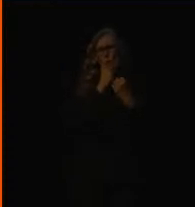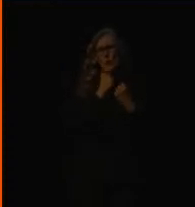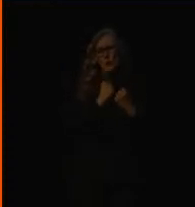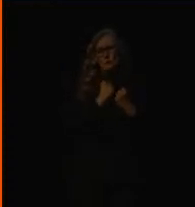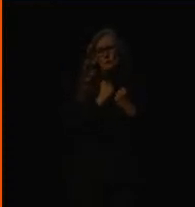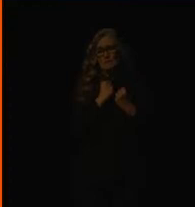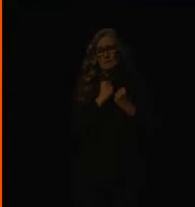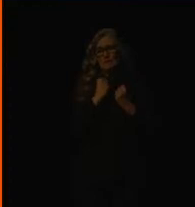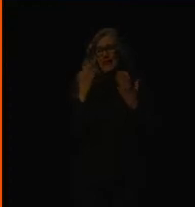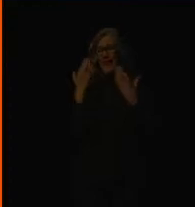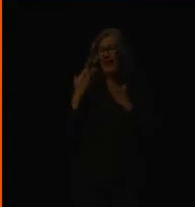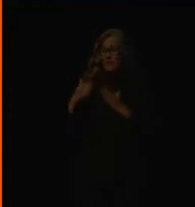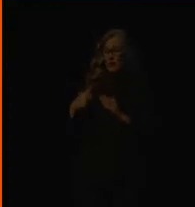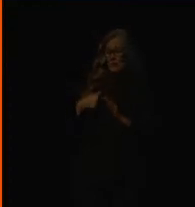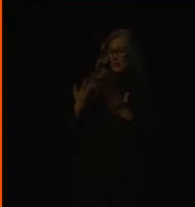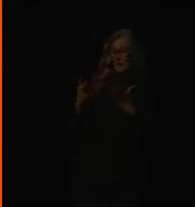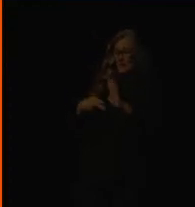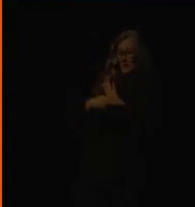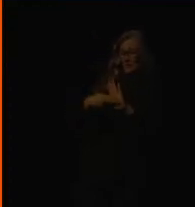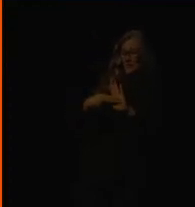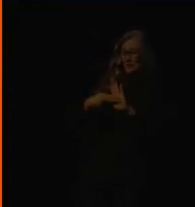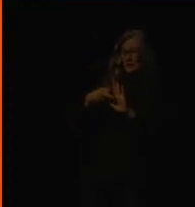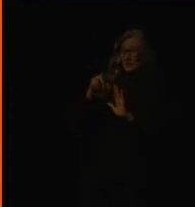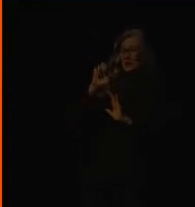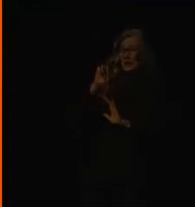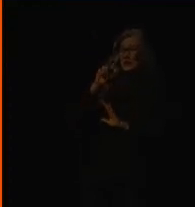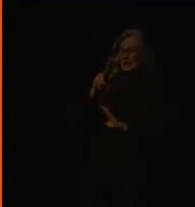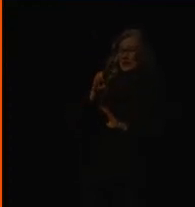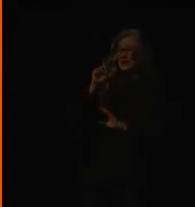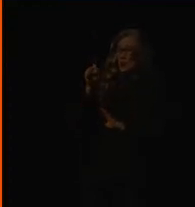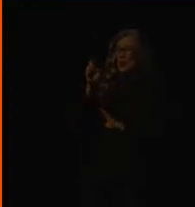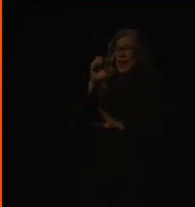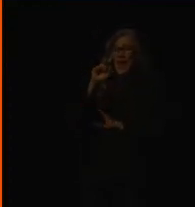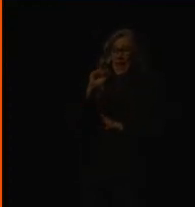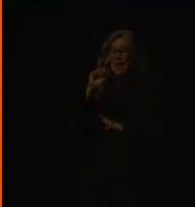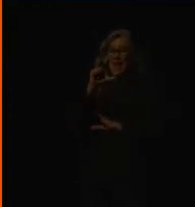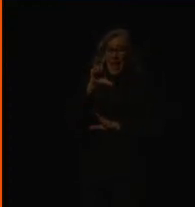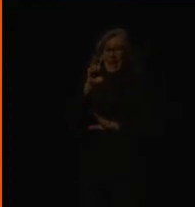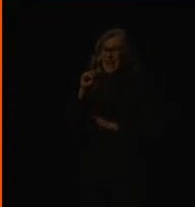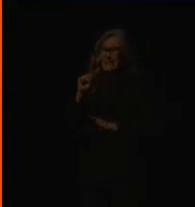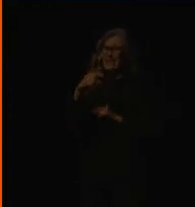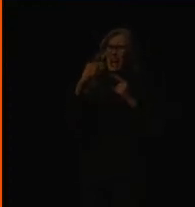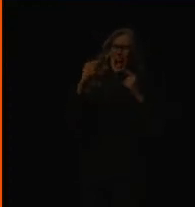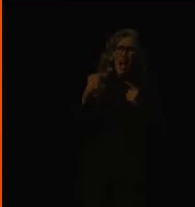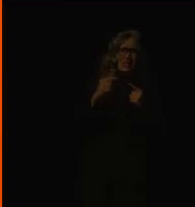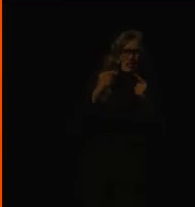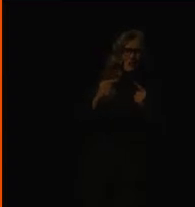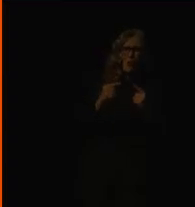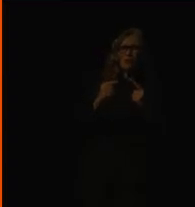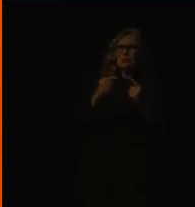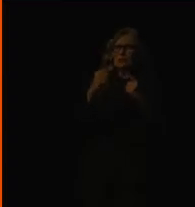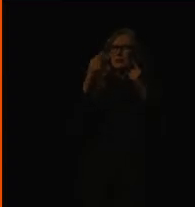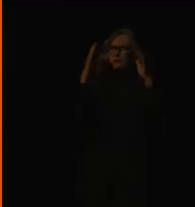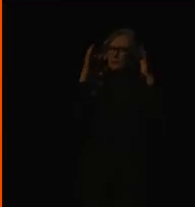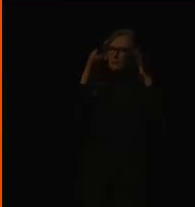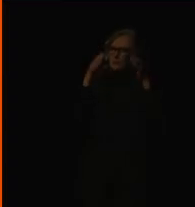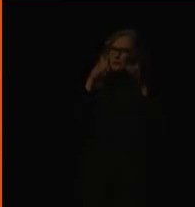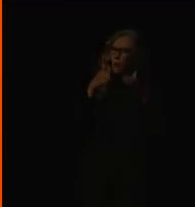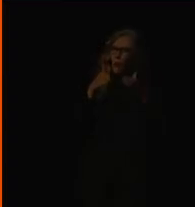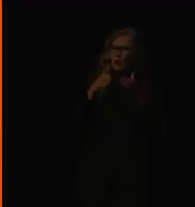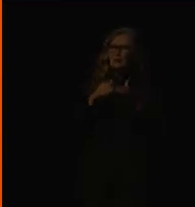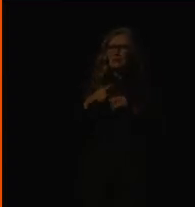After my diagnosis, I struggled to be present, struggled to believe life could get better.